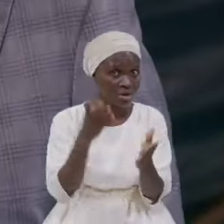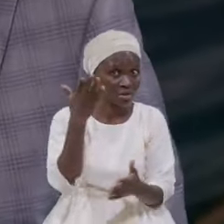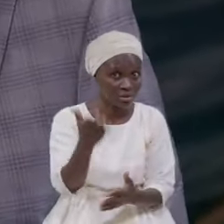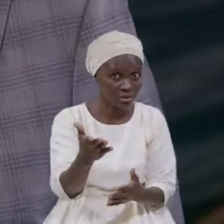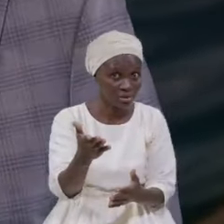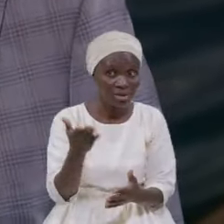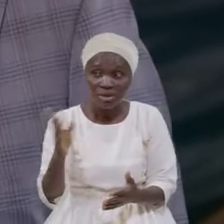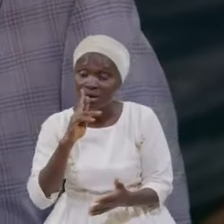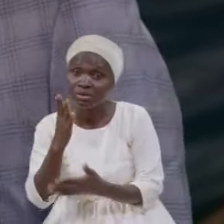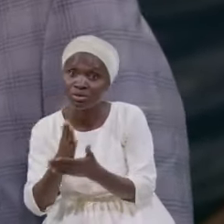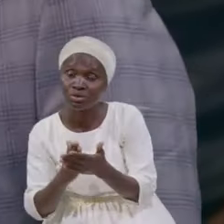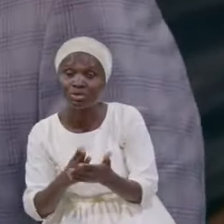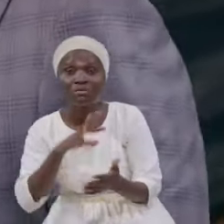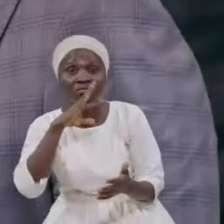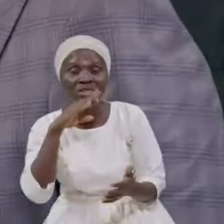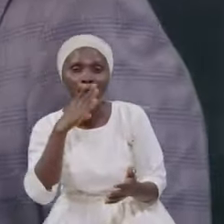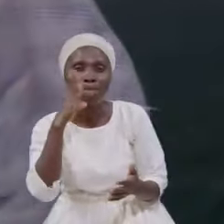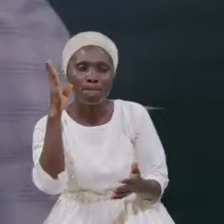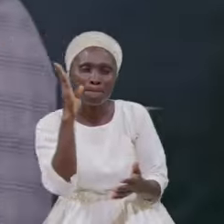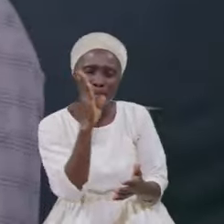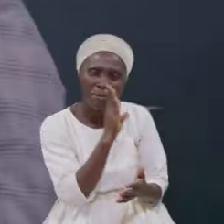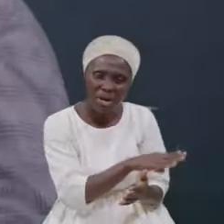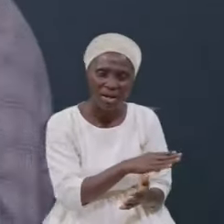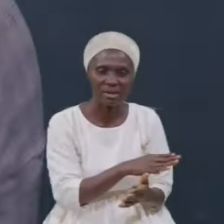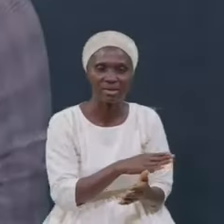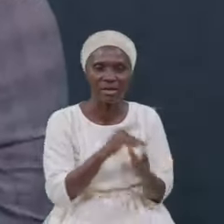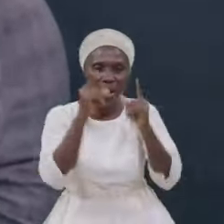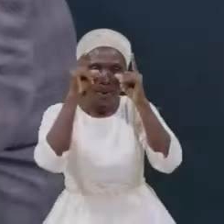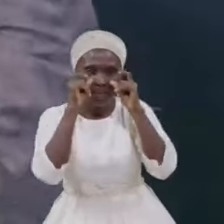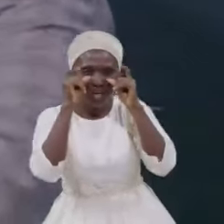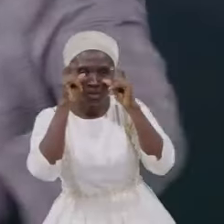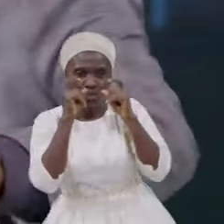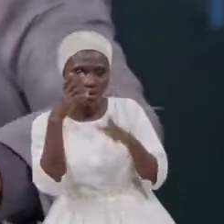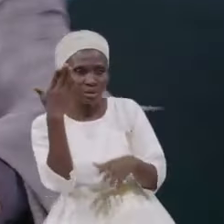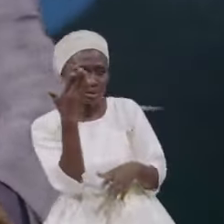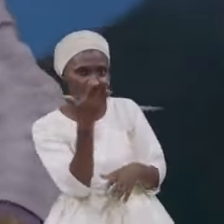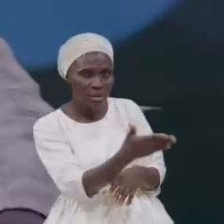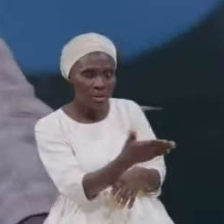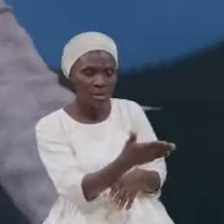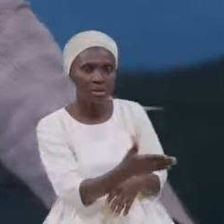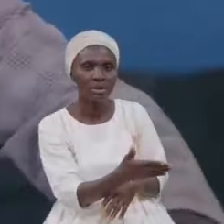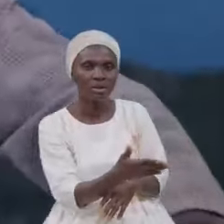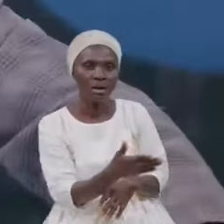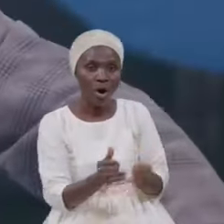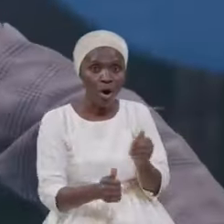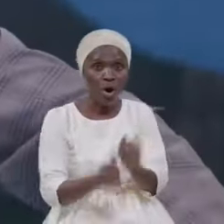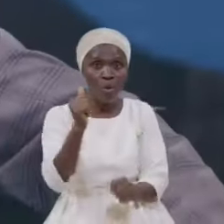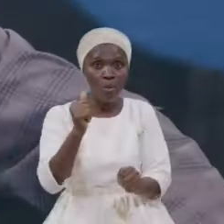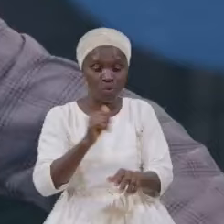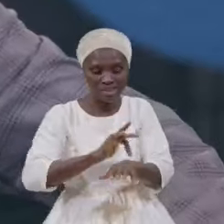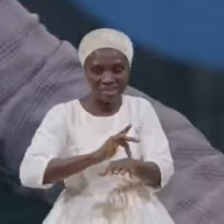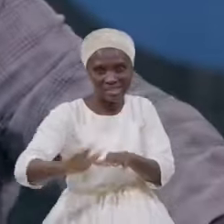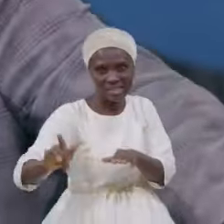naked women there. And that little phone that accesses all the rubbish